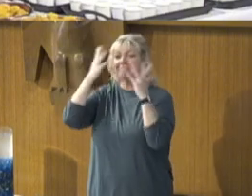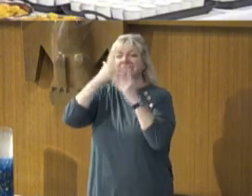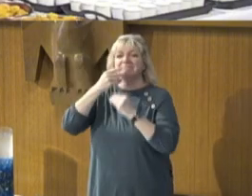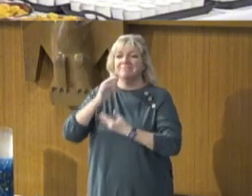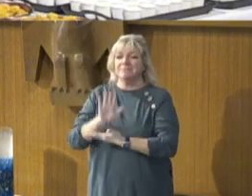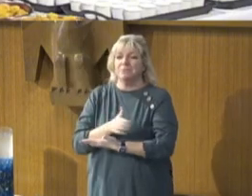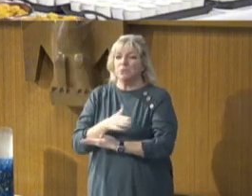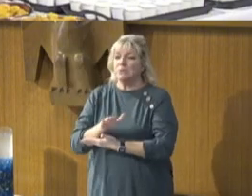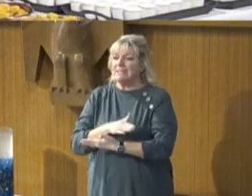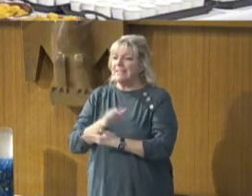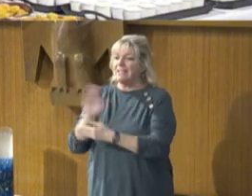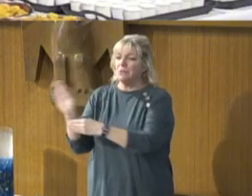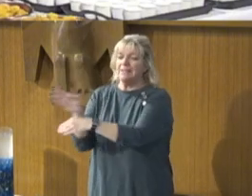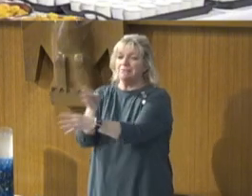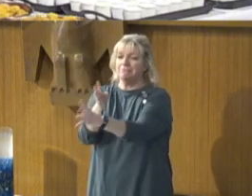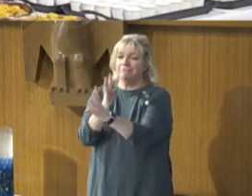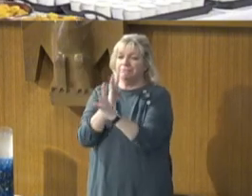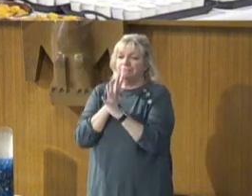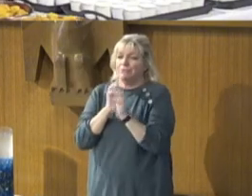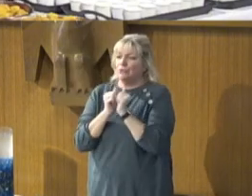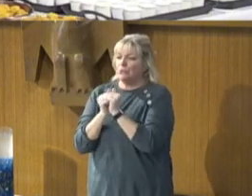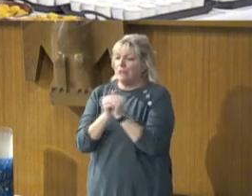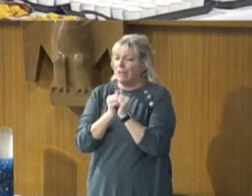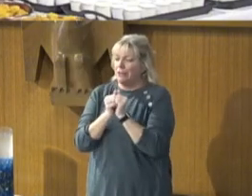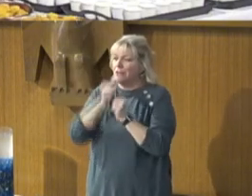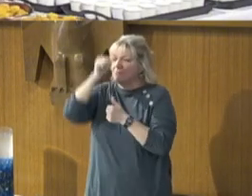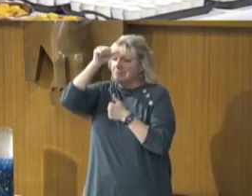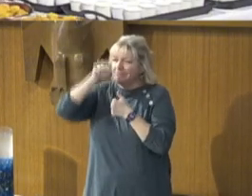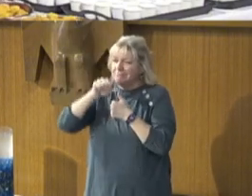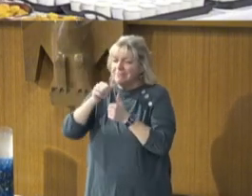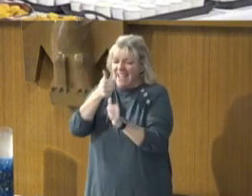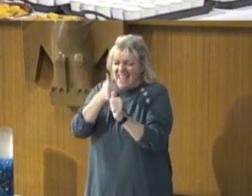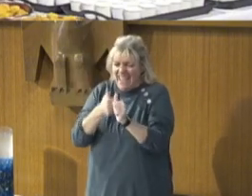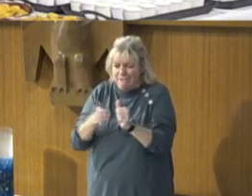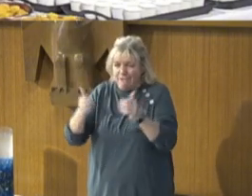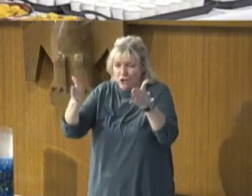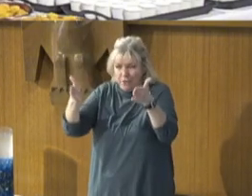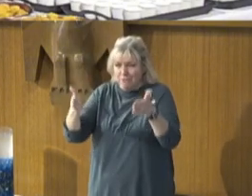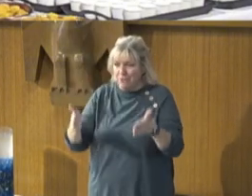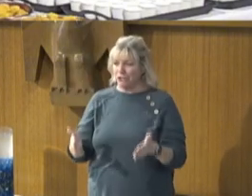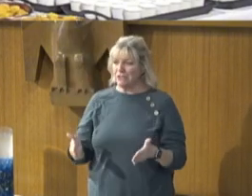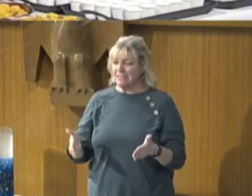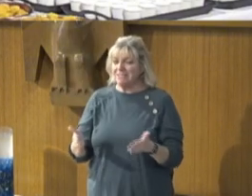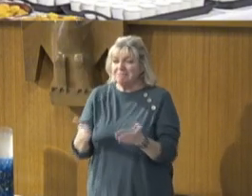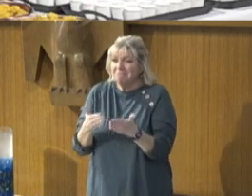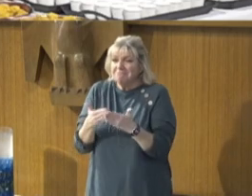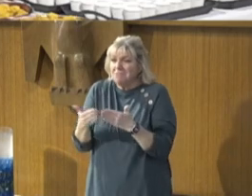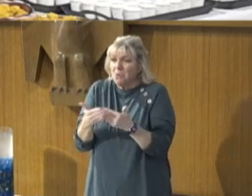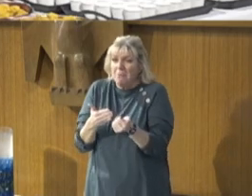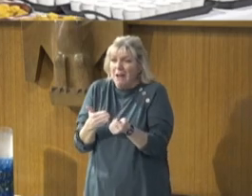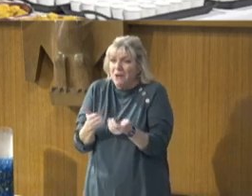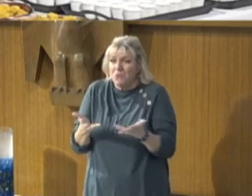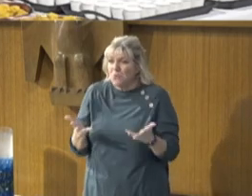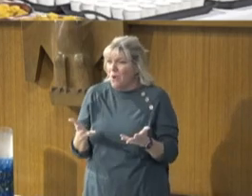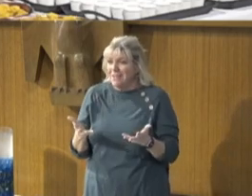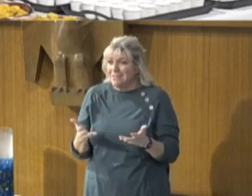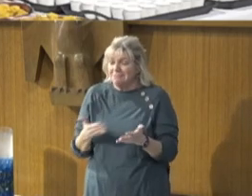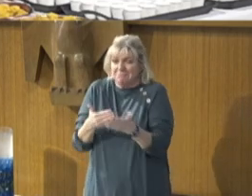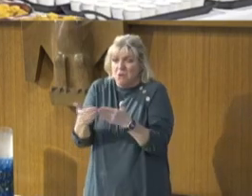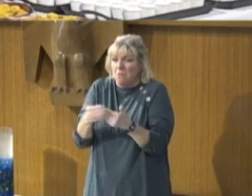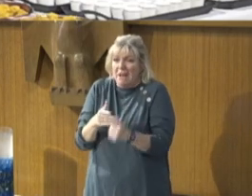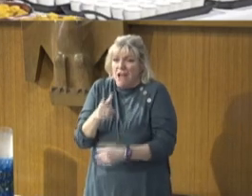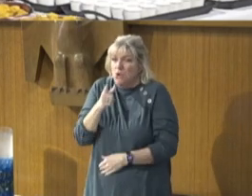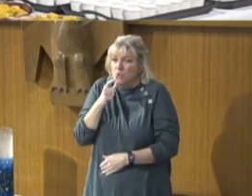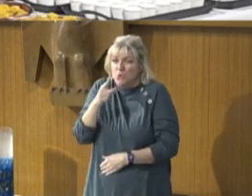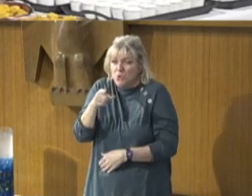come to the table together. A reminder that every person no matter what and no matter who they